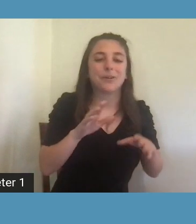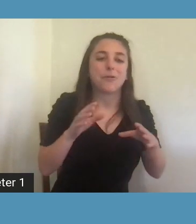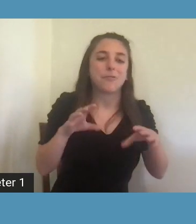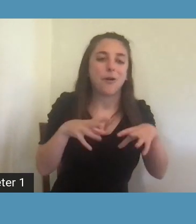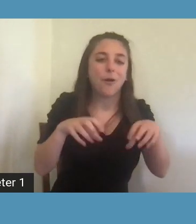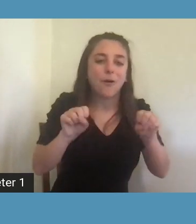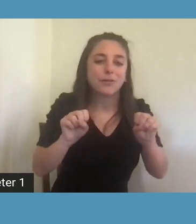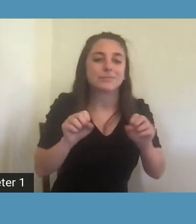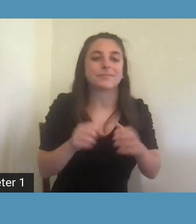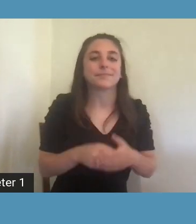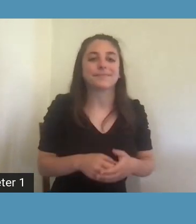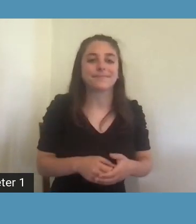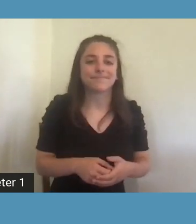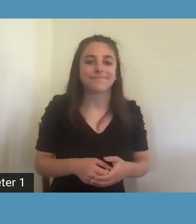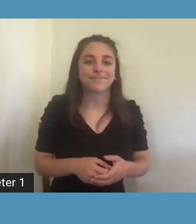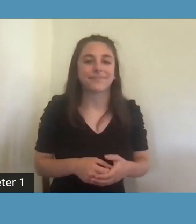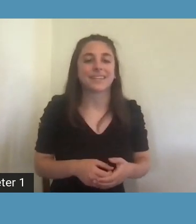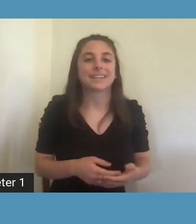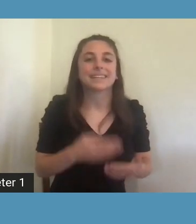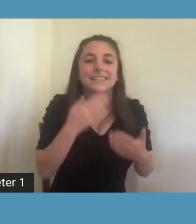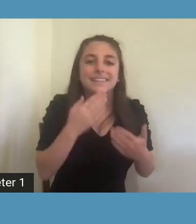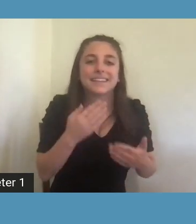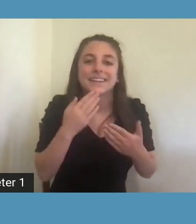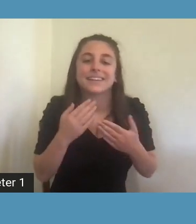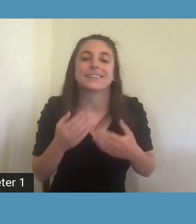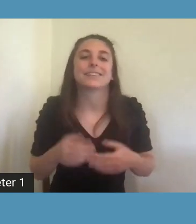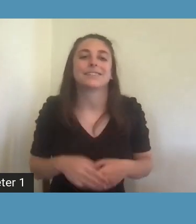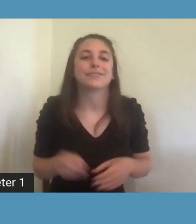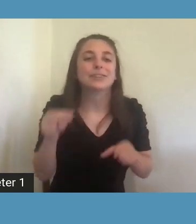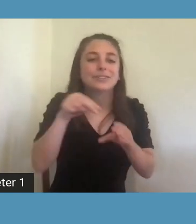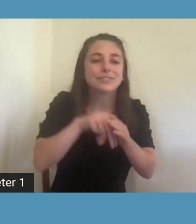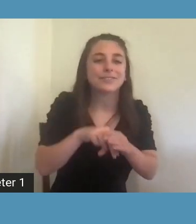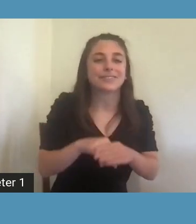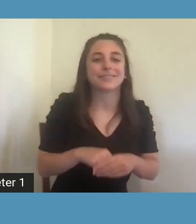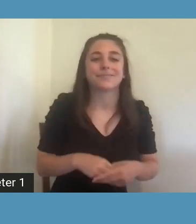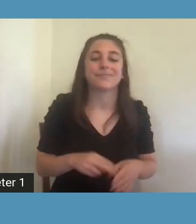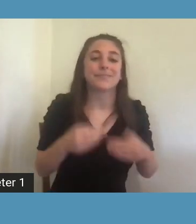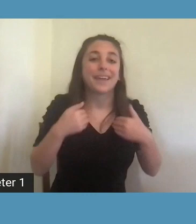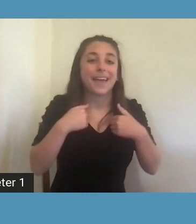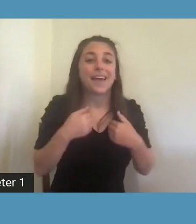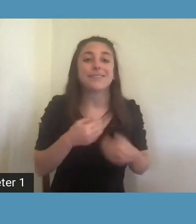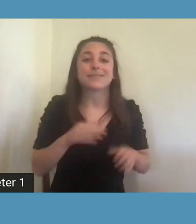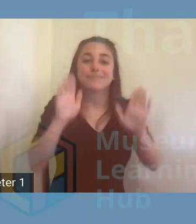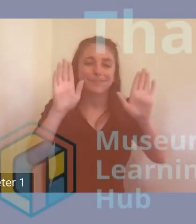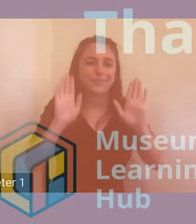And thank you all for attending today's session. Have a terrific day. Bye.